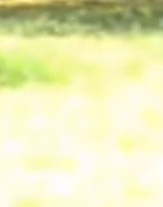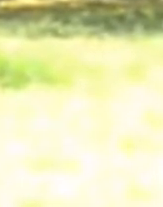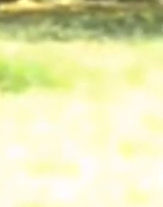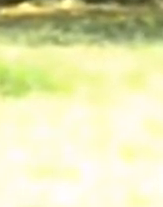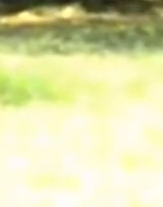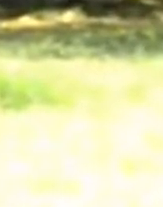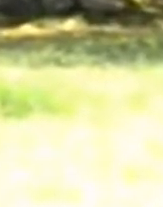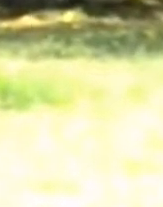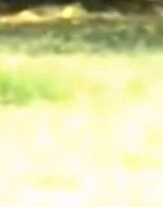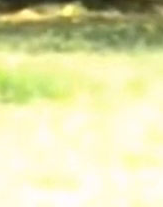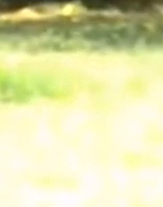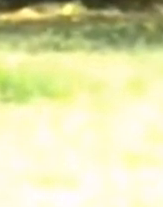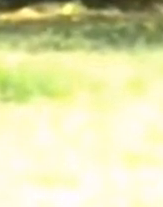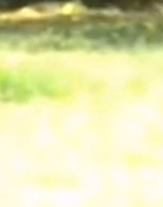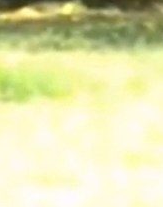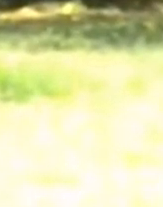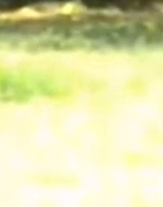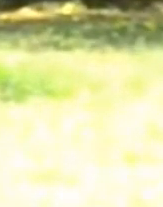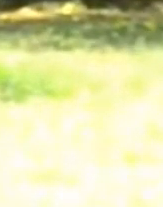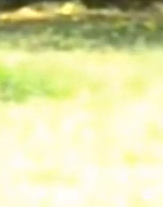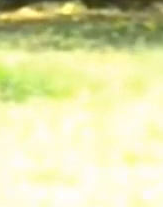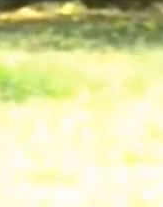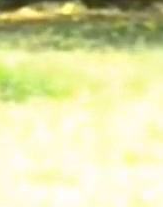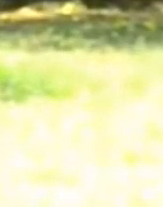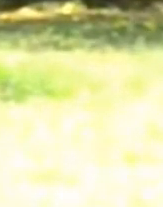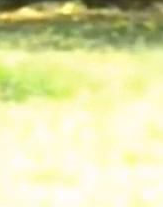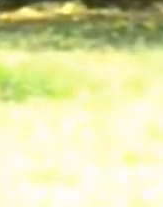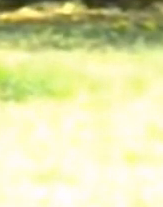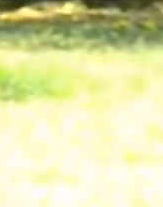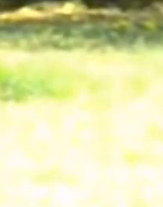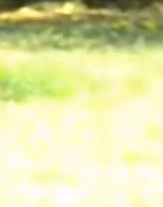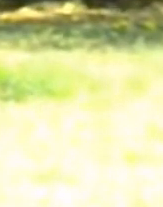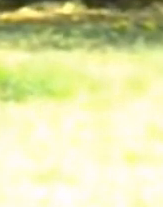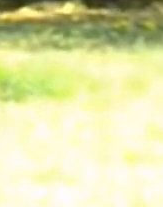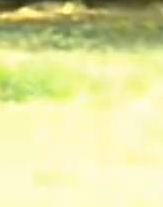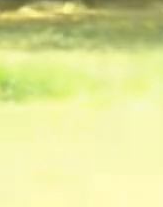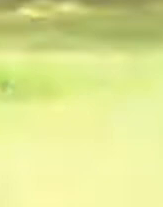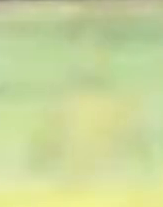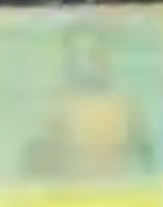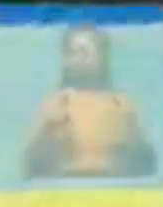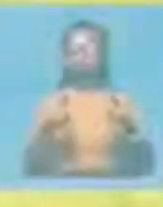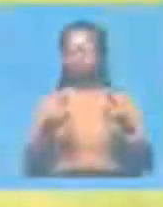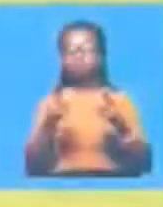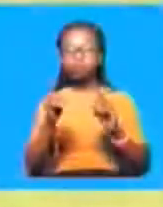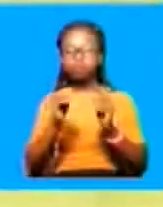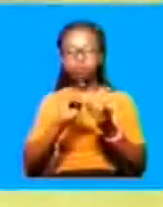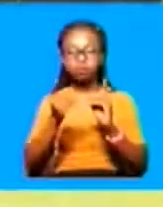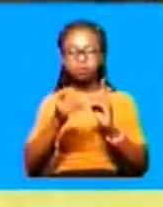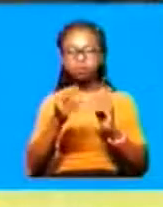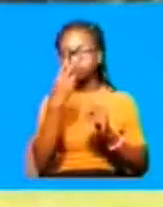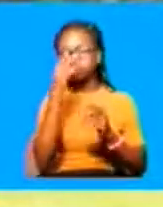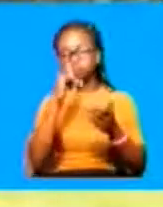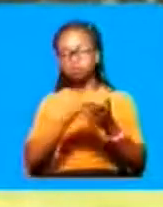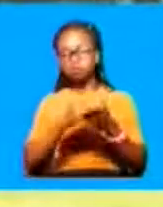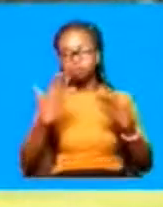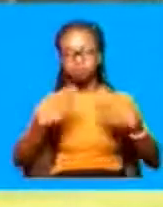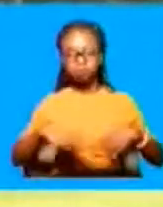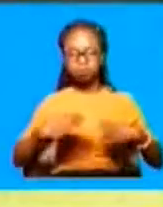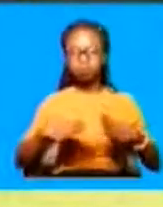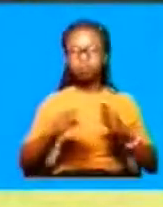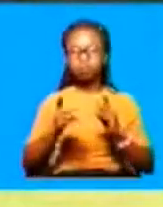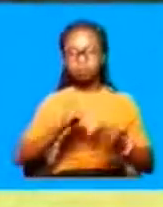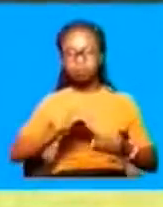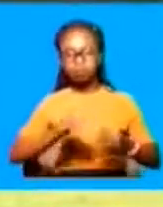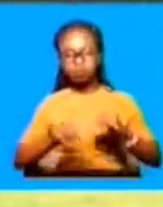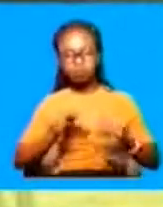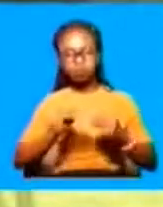An japuonj mar sign language. Apuonjo ji mondo obed joloko gi lwedo. Neno ni jogo man kod ng'ol mar koso winjo